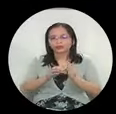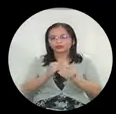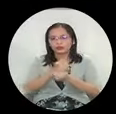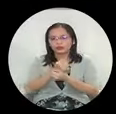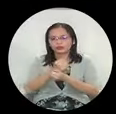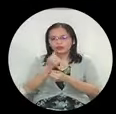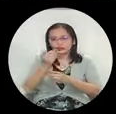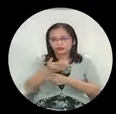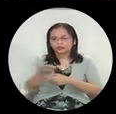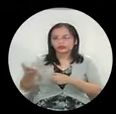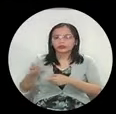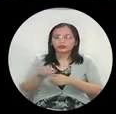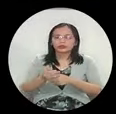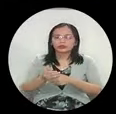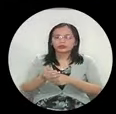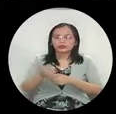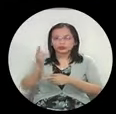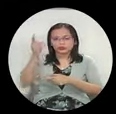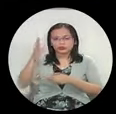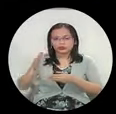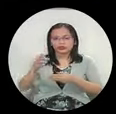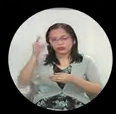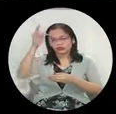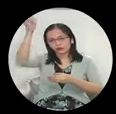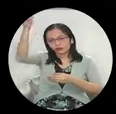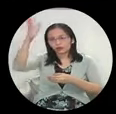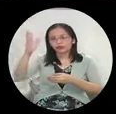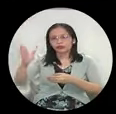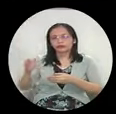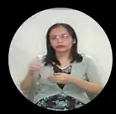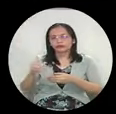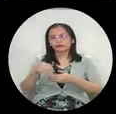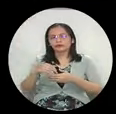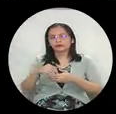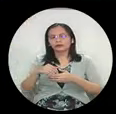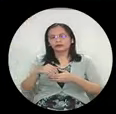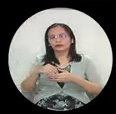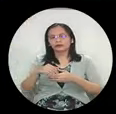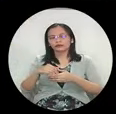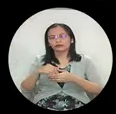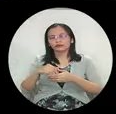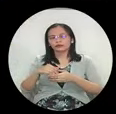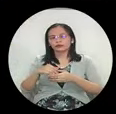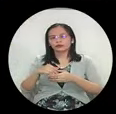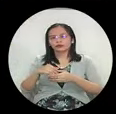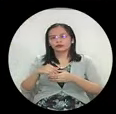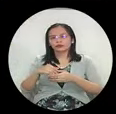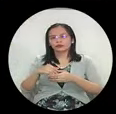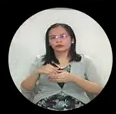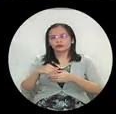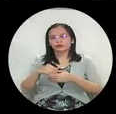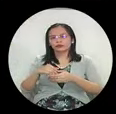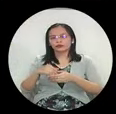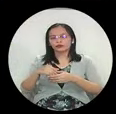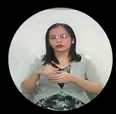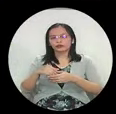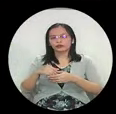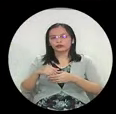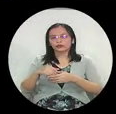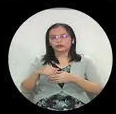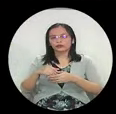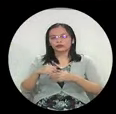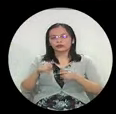God and to the word of his grace, which is able to build you up and to give you